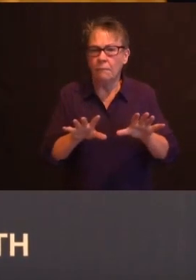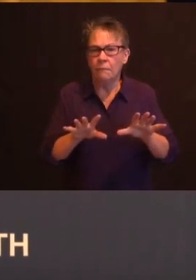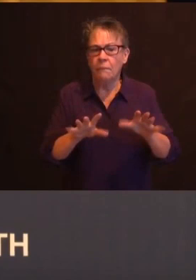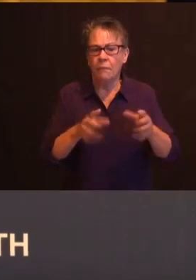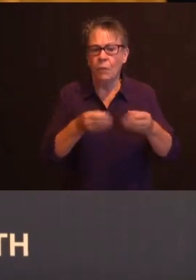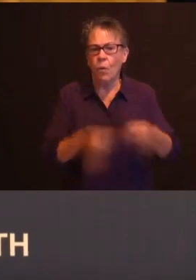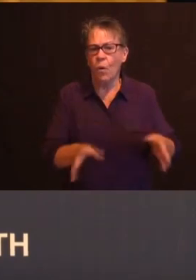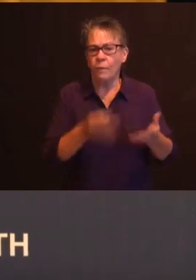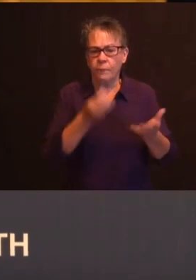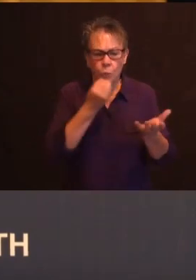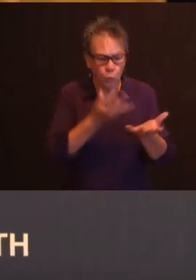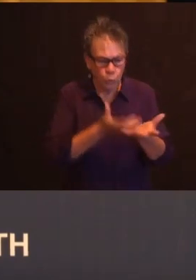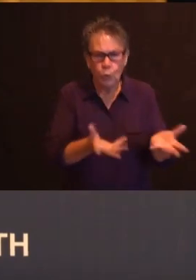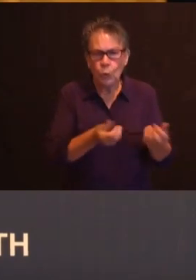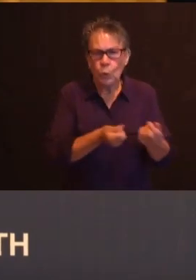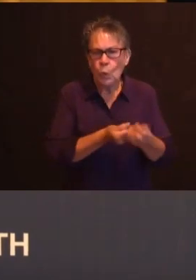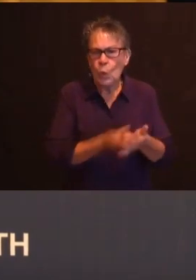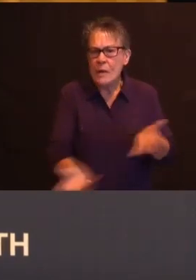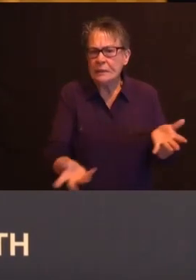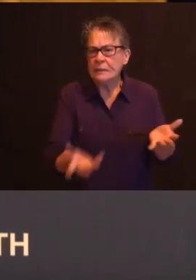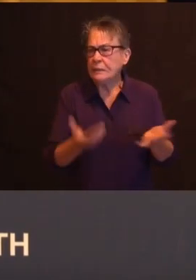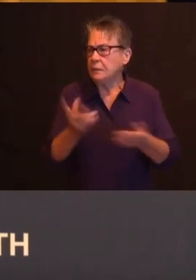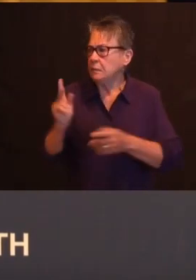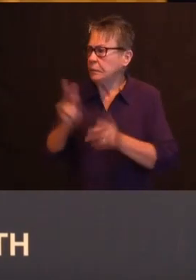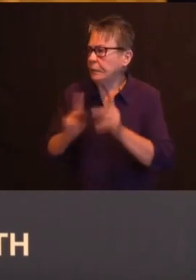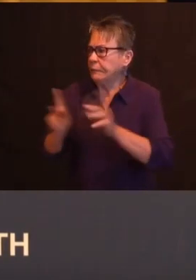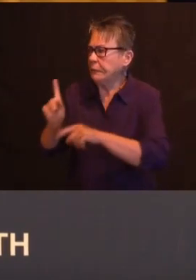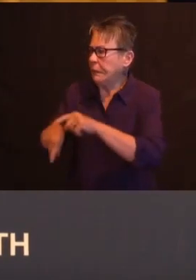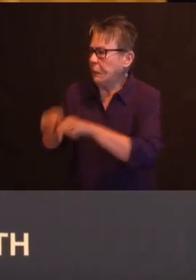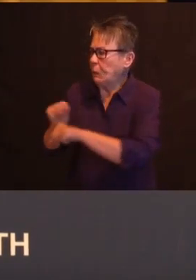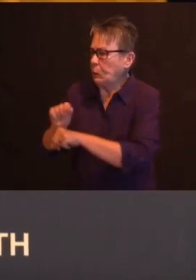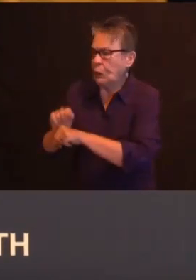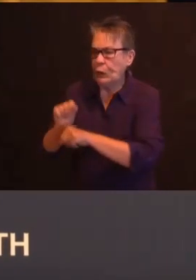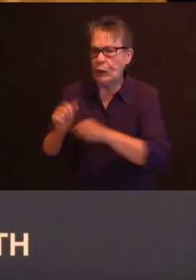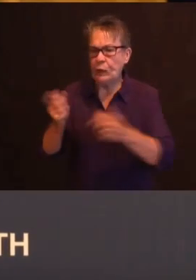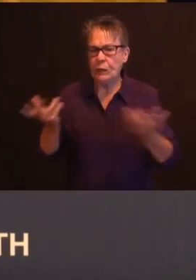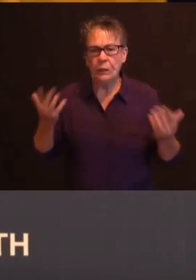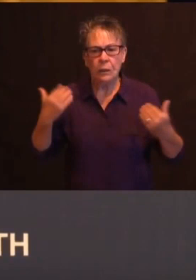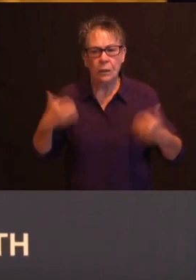dining, aggressive on signing laws to allow takeout alcohol,